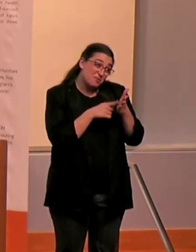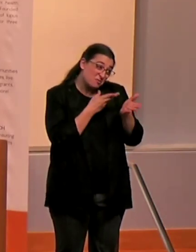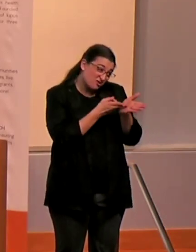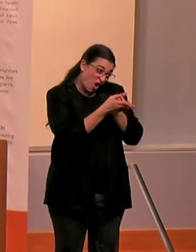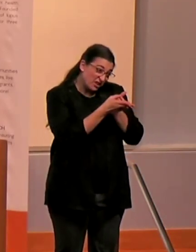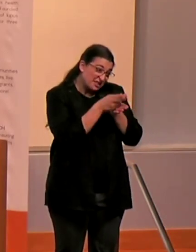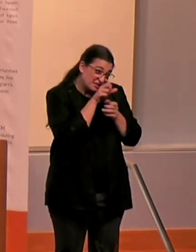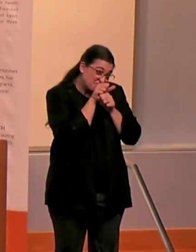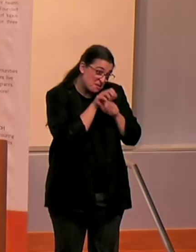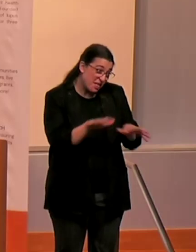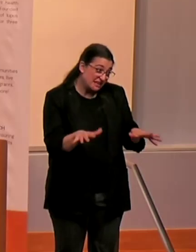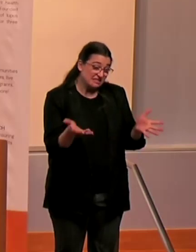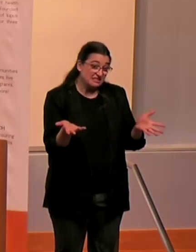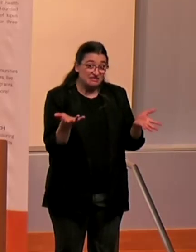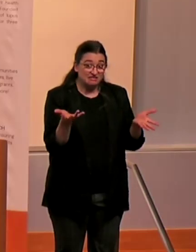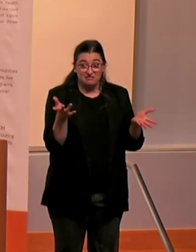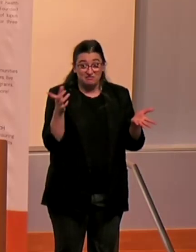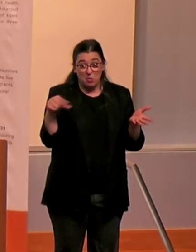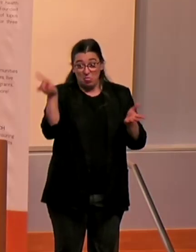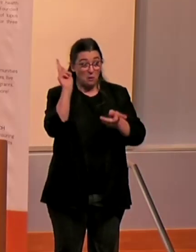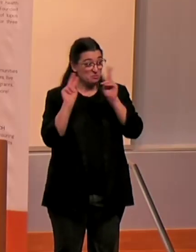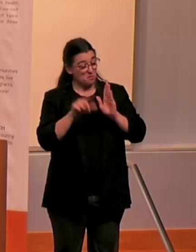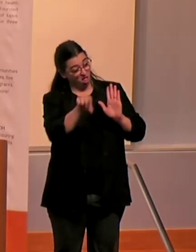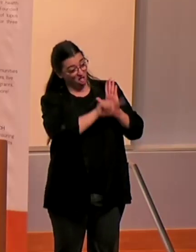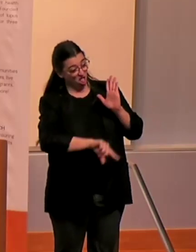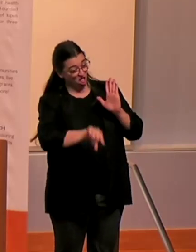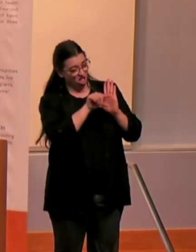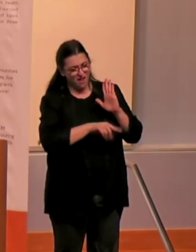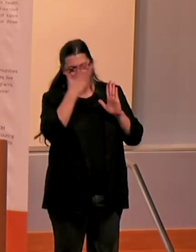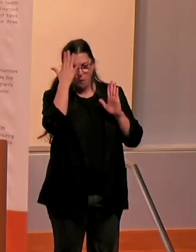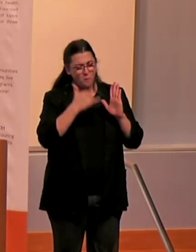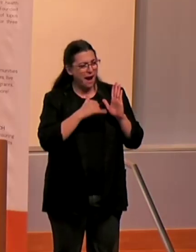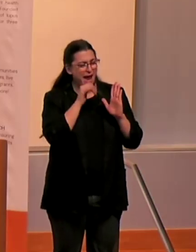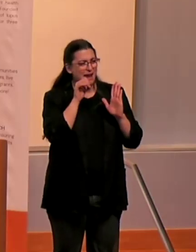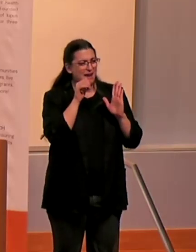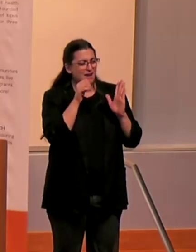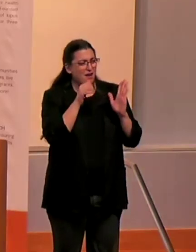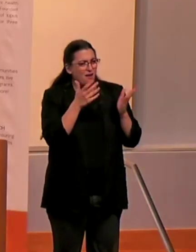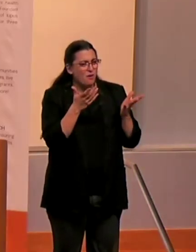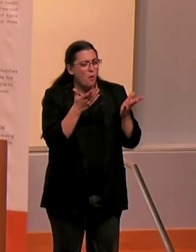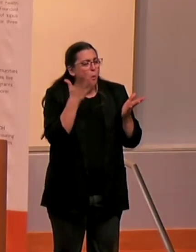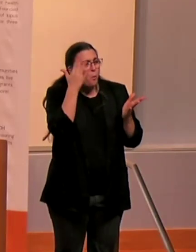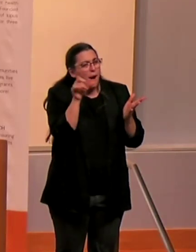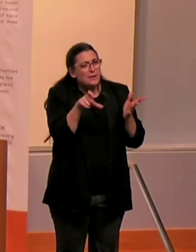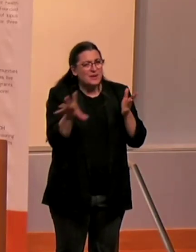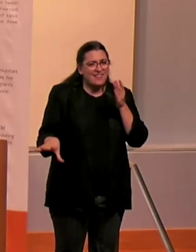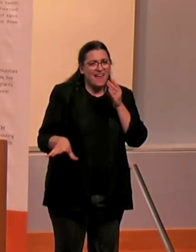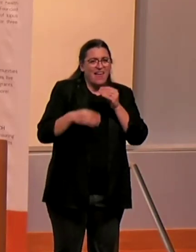to discard those people, because why do you need that extra burden of